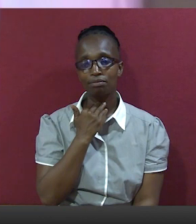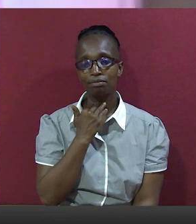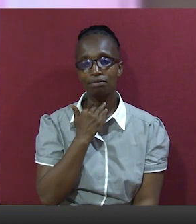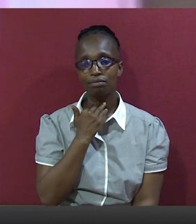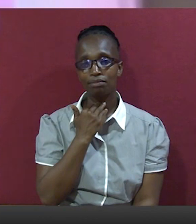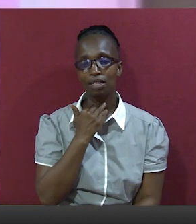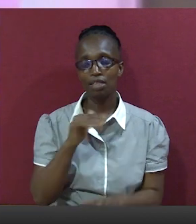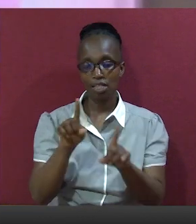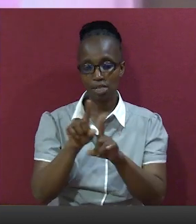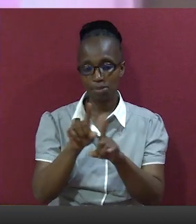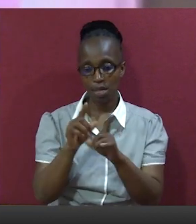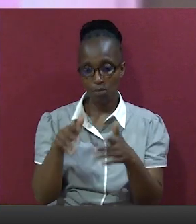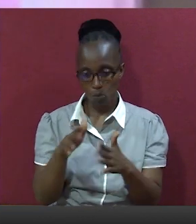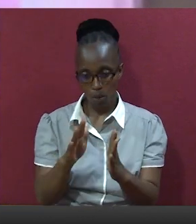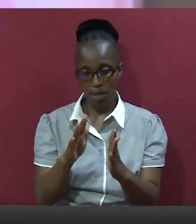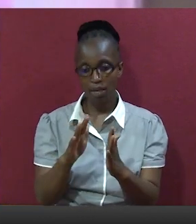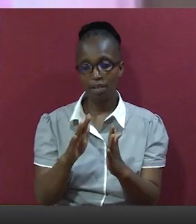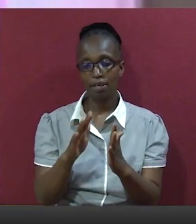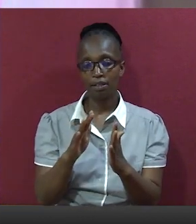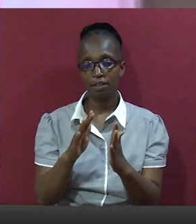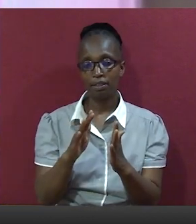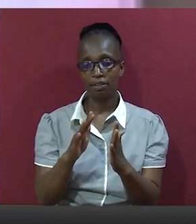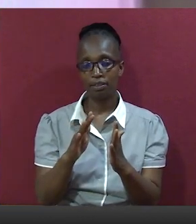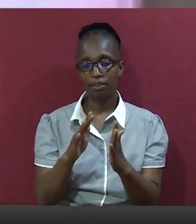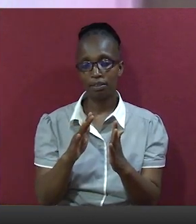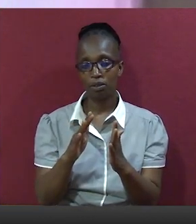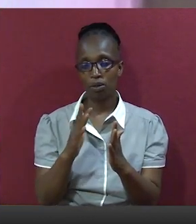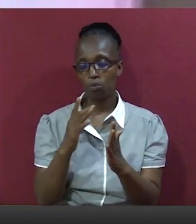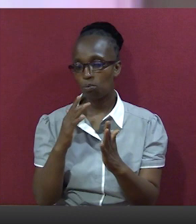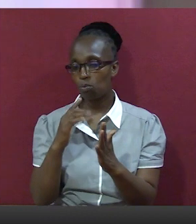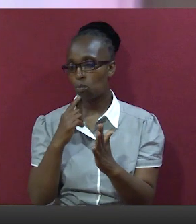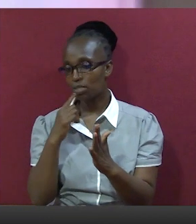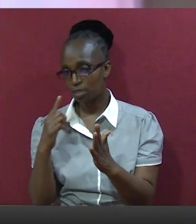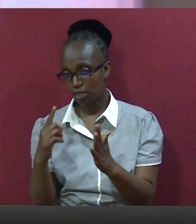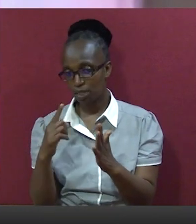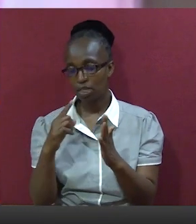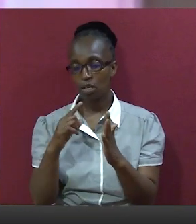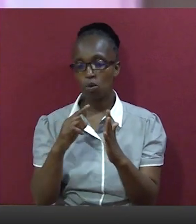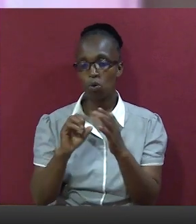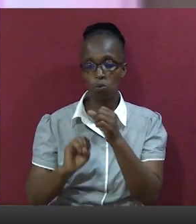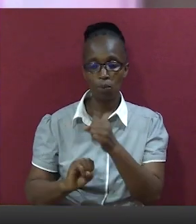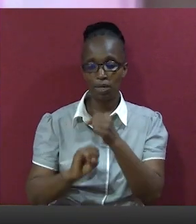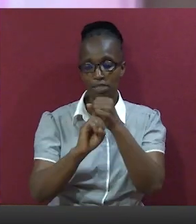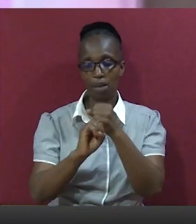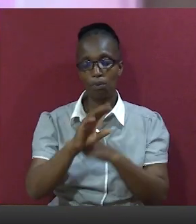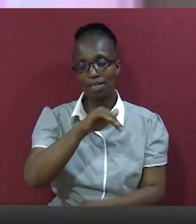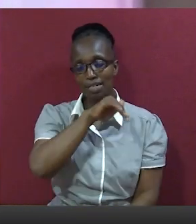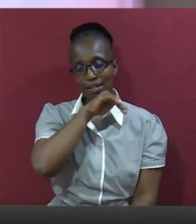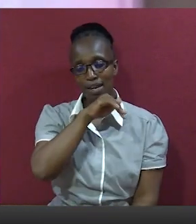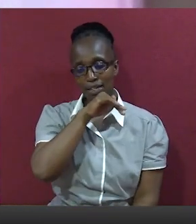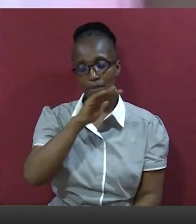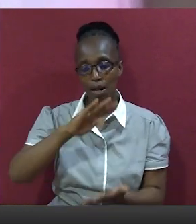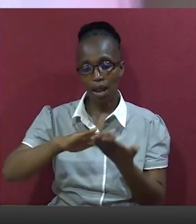His Excellency Right Honorable Raila Molo Odinga, we support him fully for the African Union. And we thank